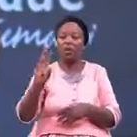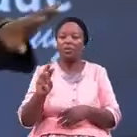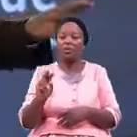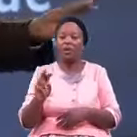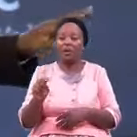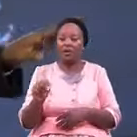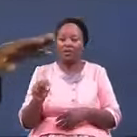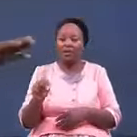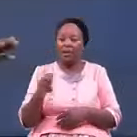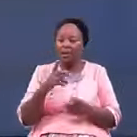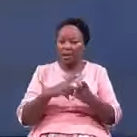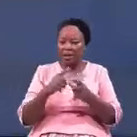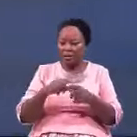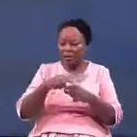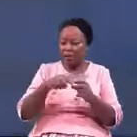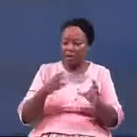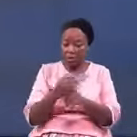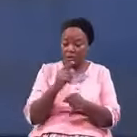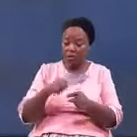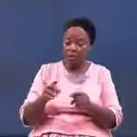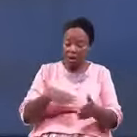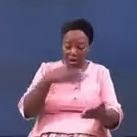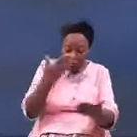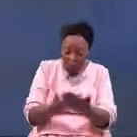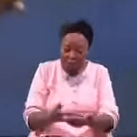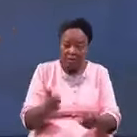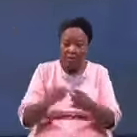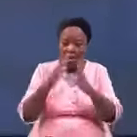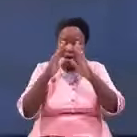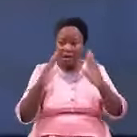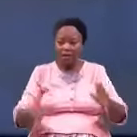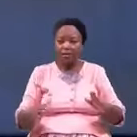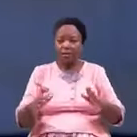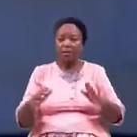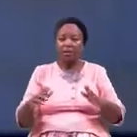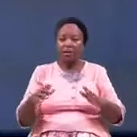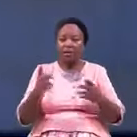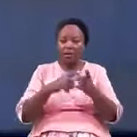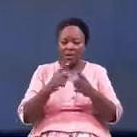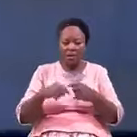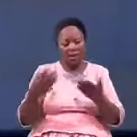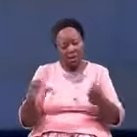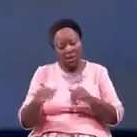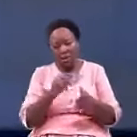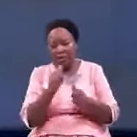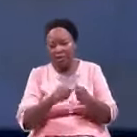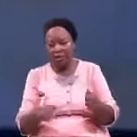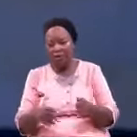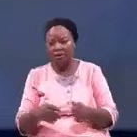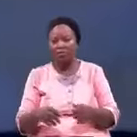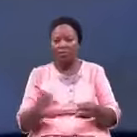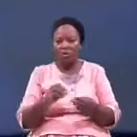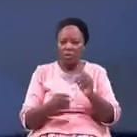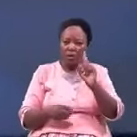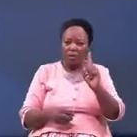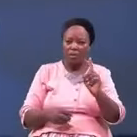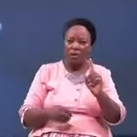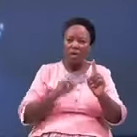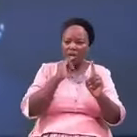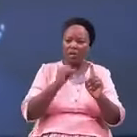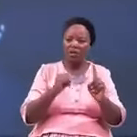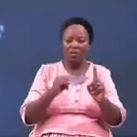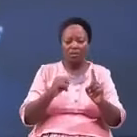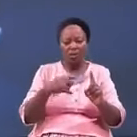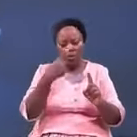and when he got to his house they made a deal first of all on good to marry